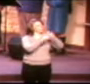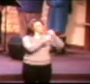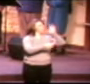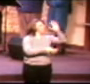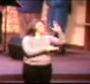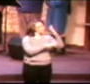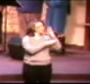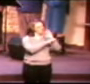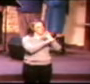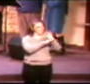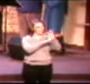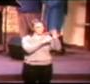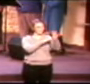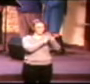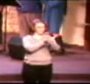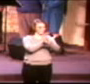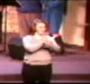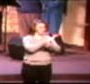grace from your